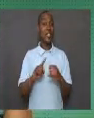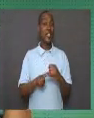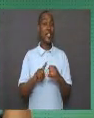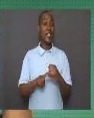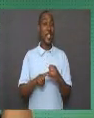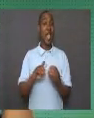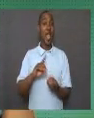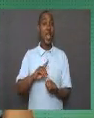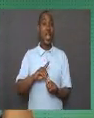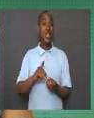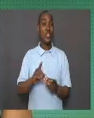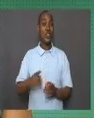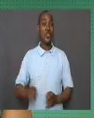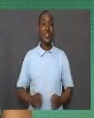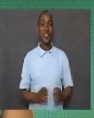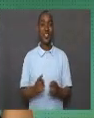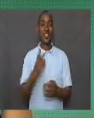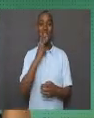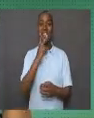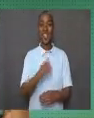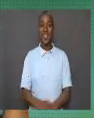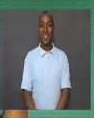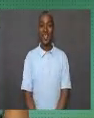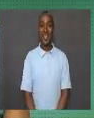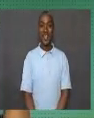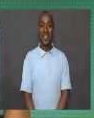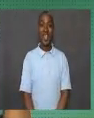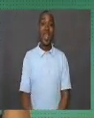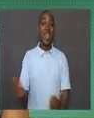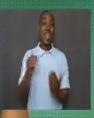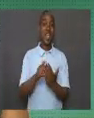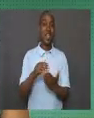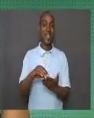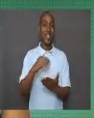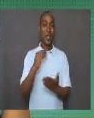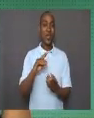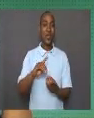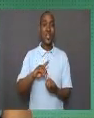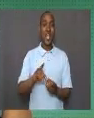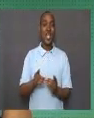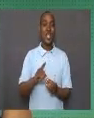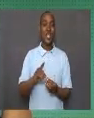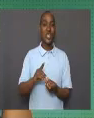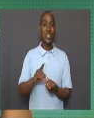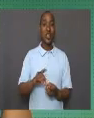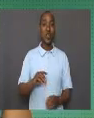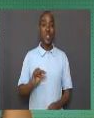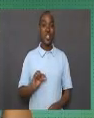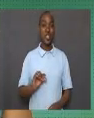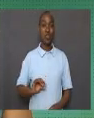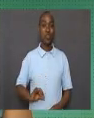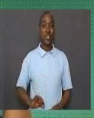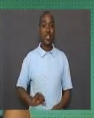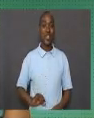the digestive system. We learned about digestion in the small